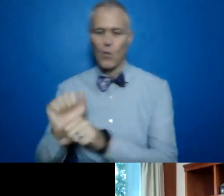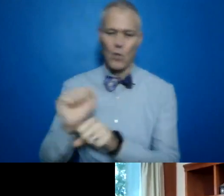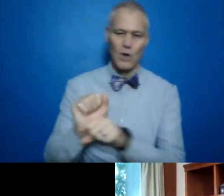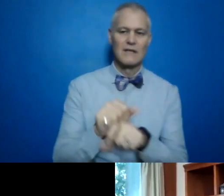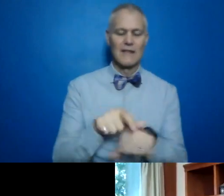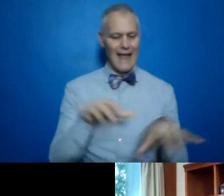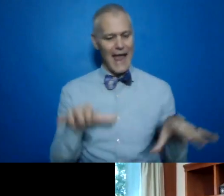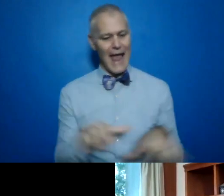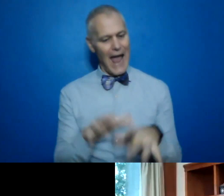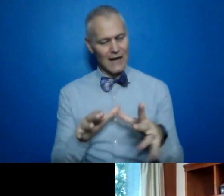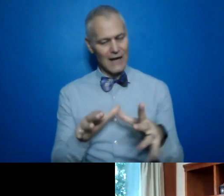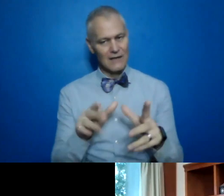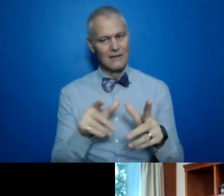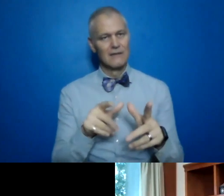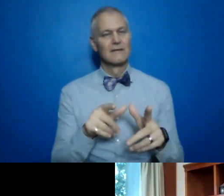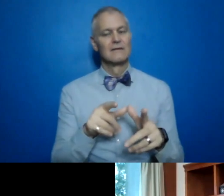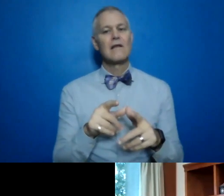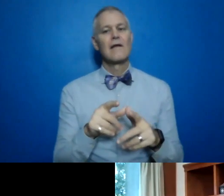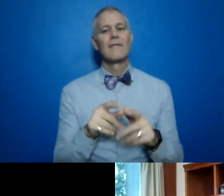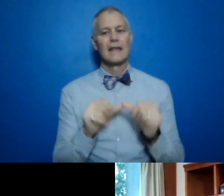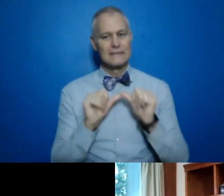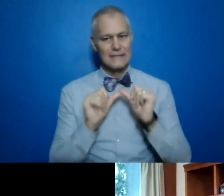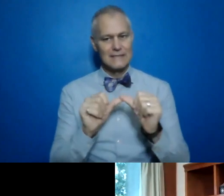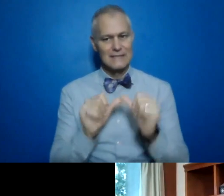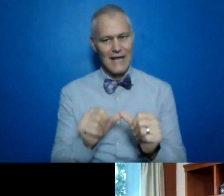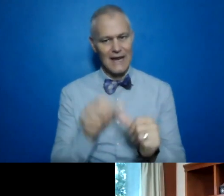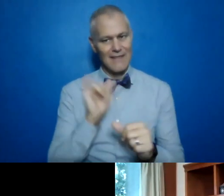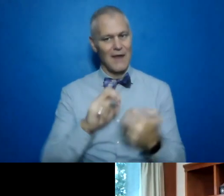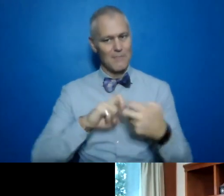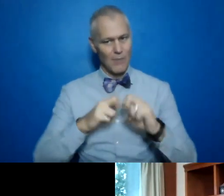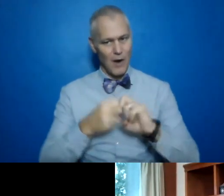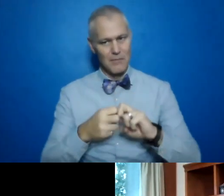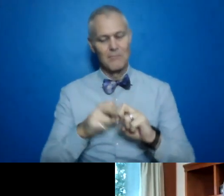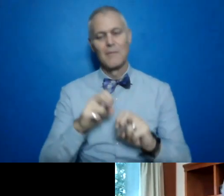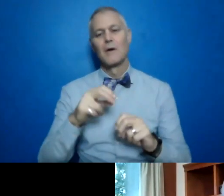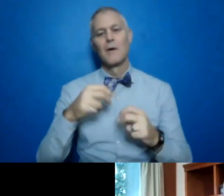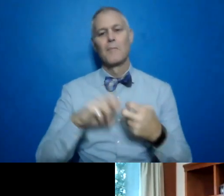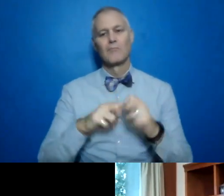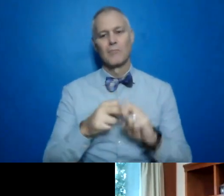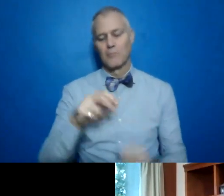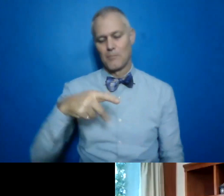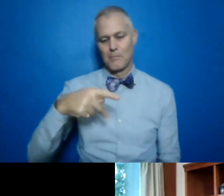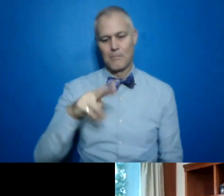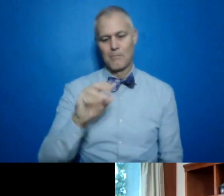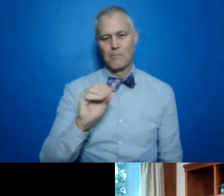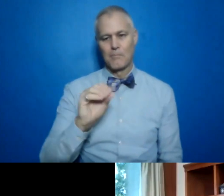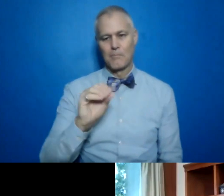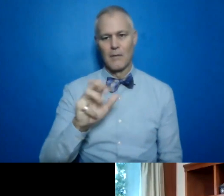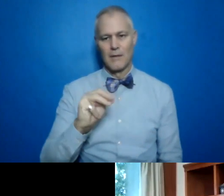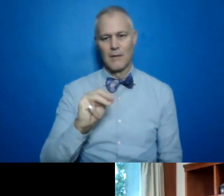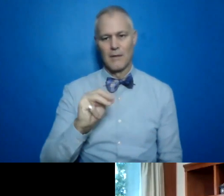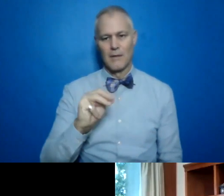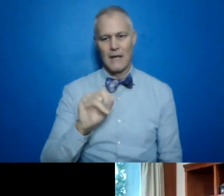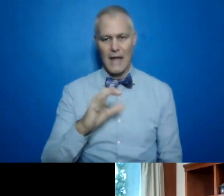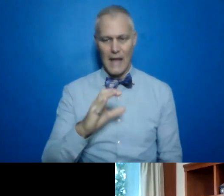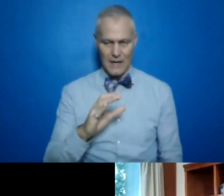ways that sustain the problematic. I mean, they found a way to thrive in it or survive in it,